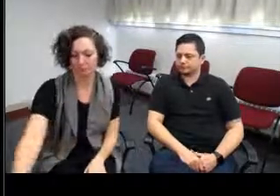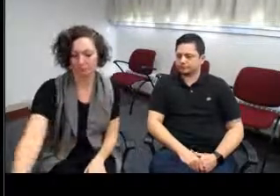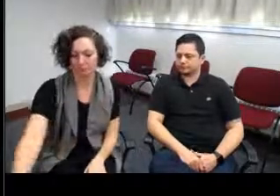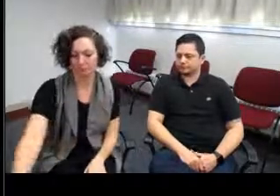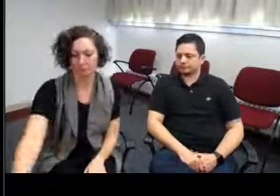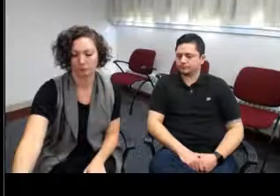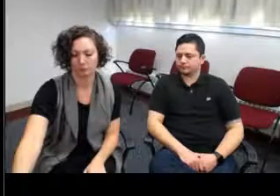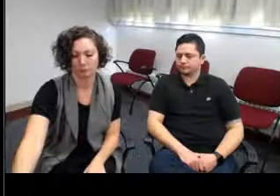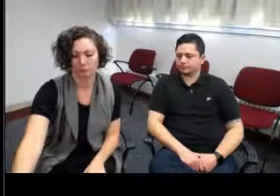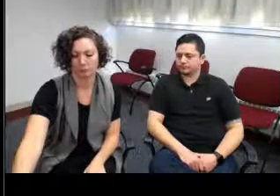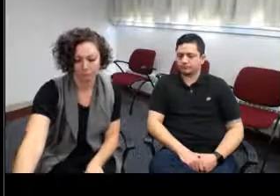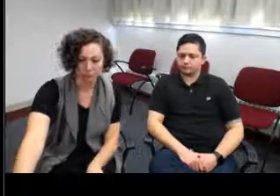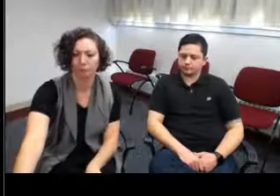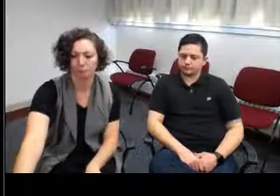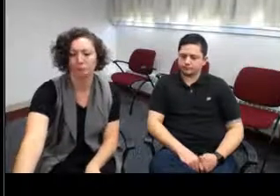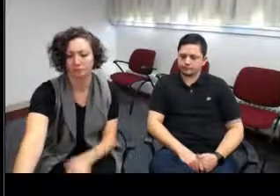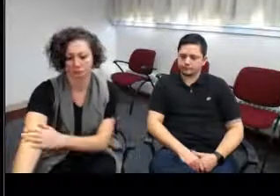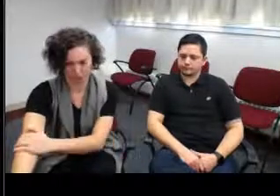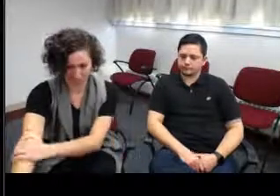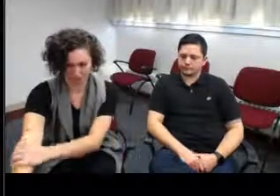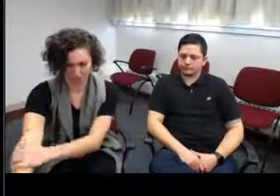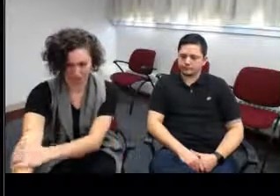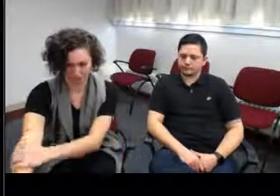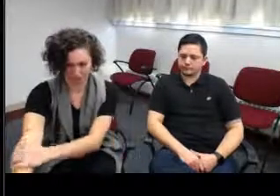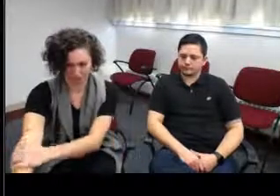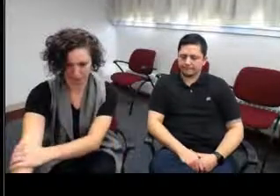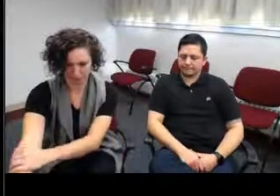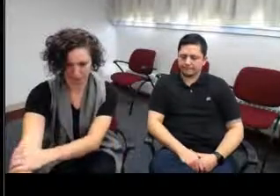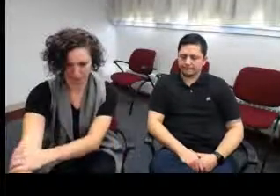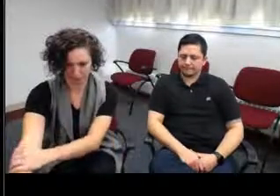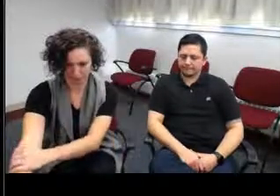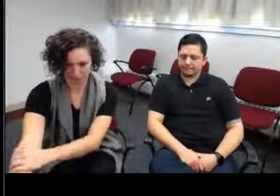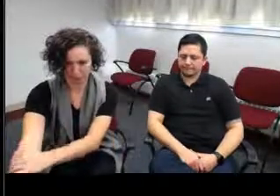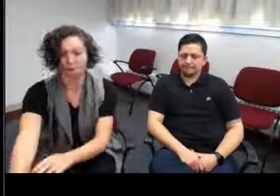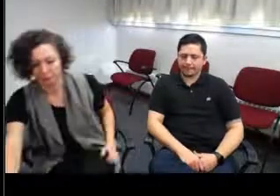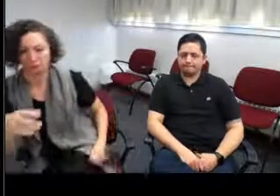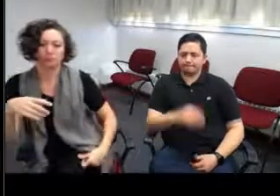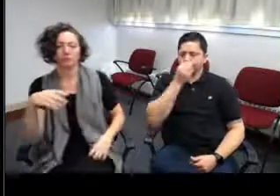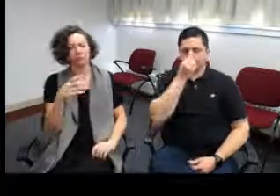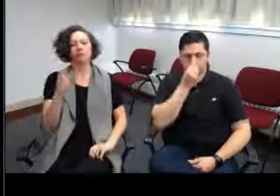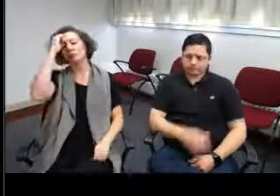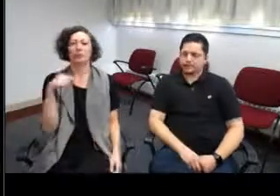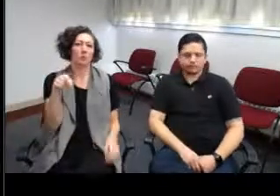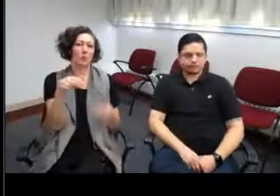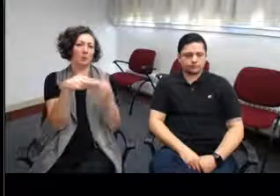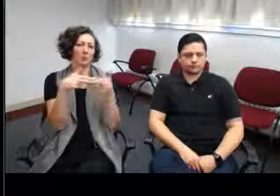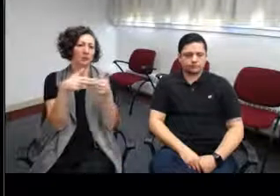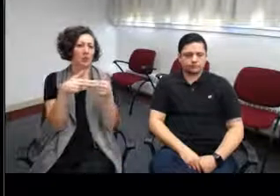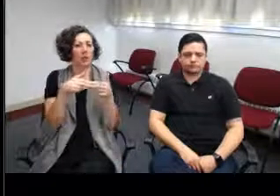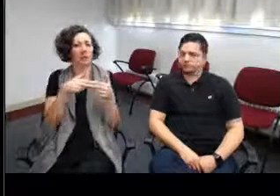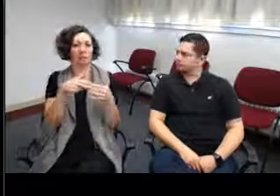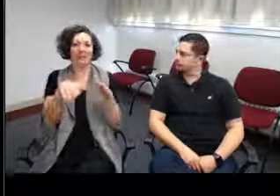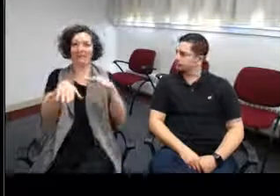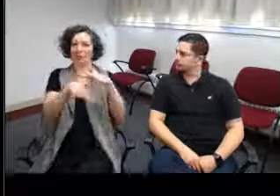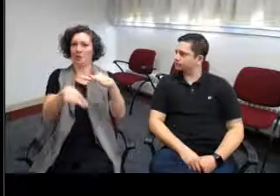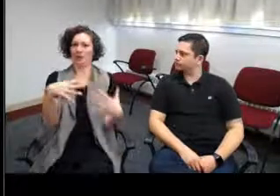evidence-based therapies, and so we'll share that with you now. And it's not just our work, but others as well.